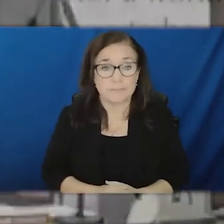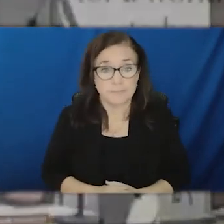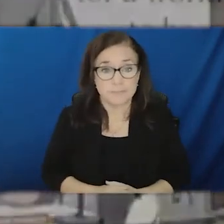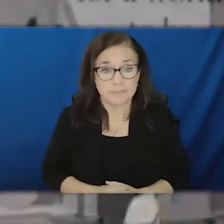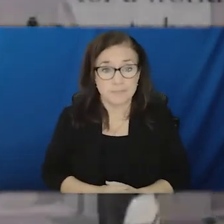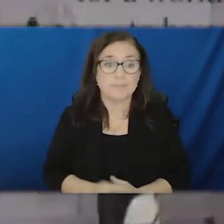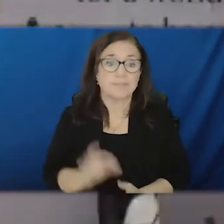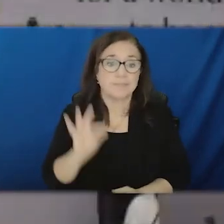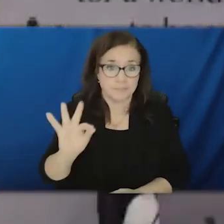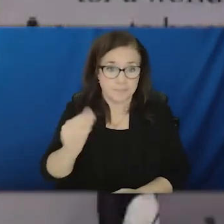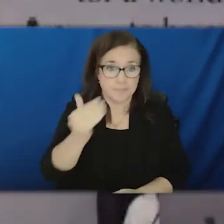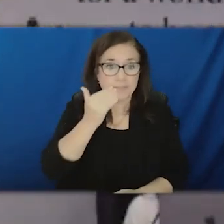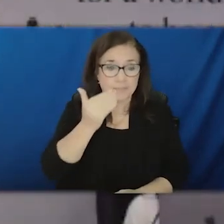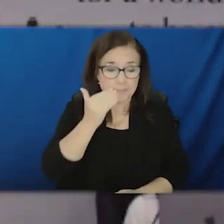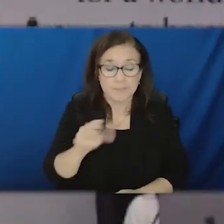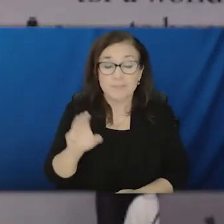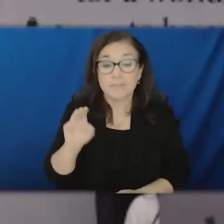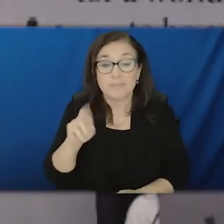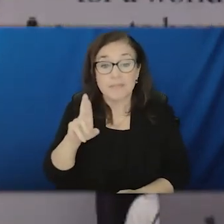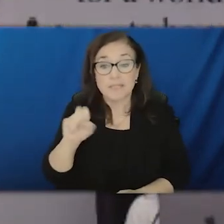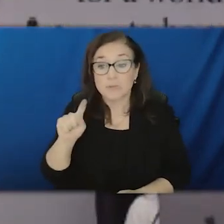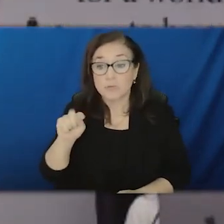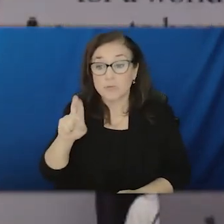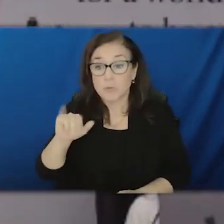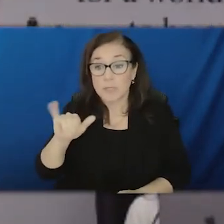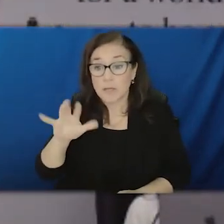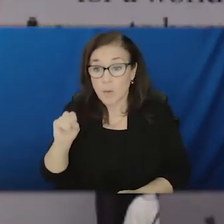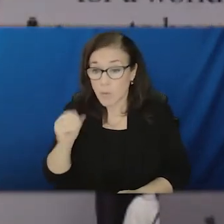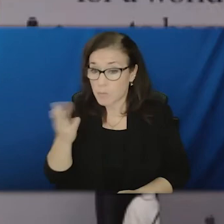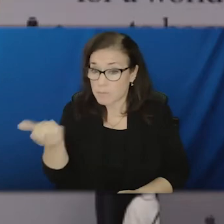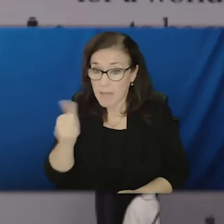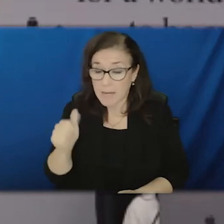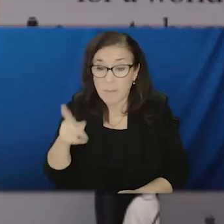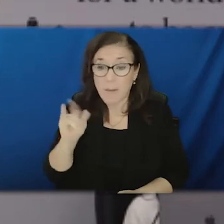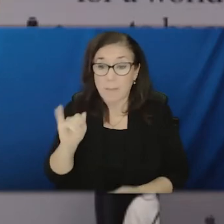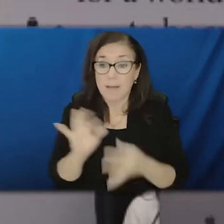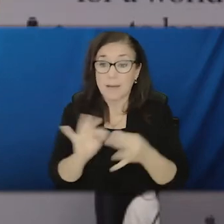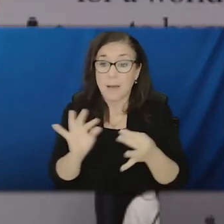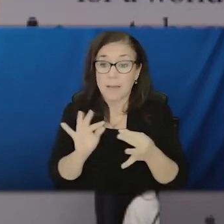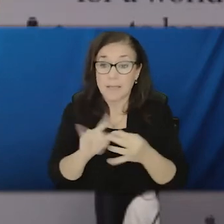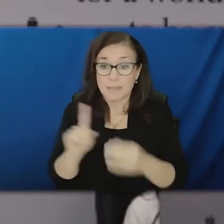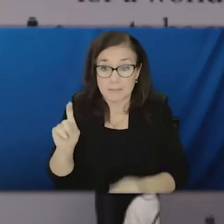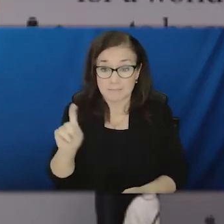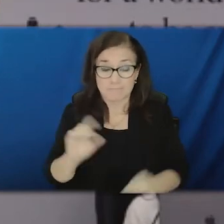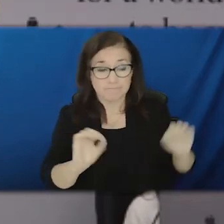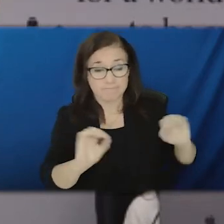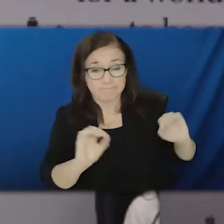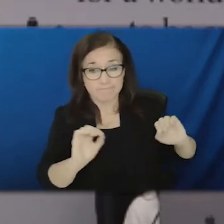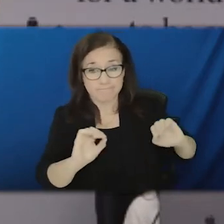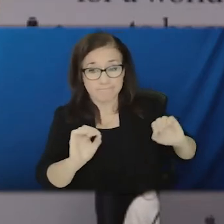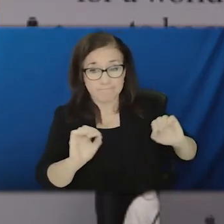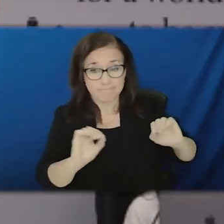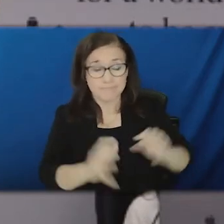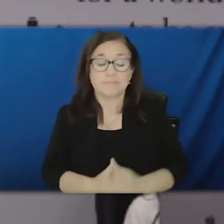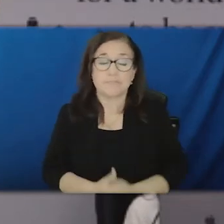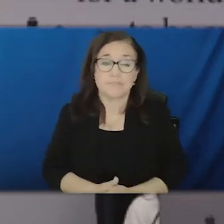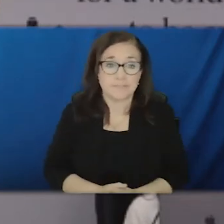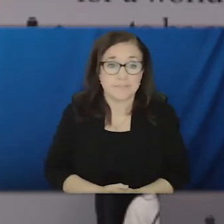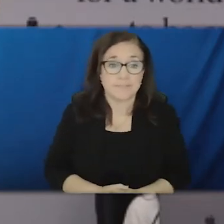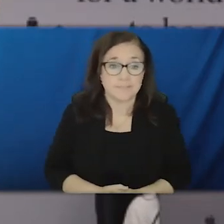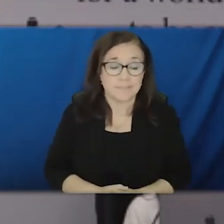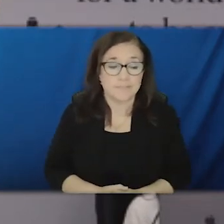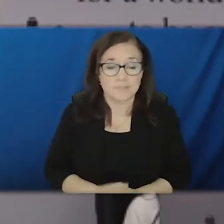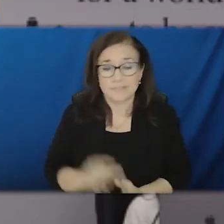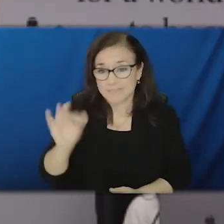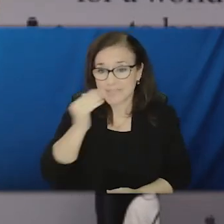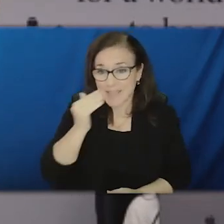Thank you. Mr. Hio, are there any public comments on this report? No public comment on this item. Thank